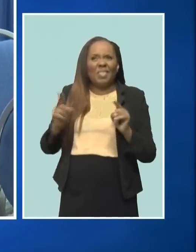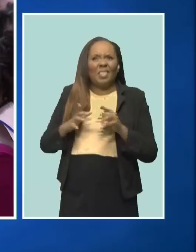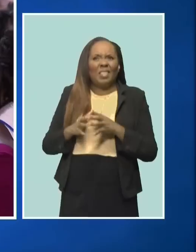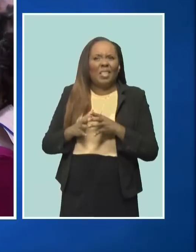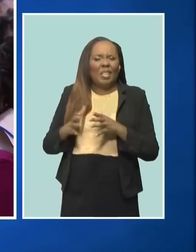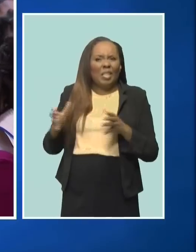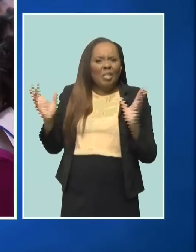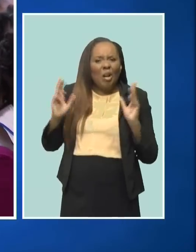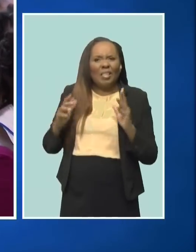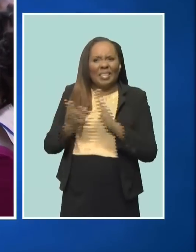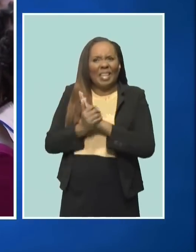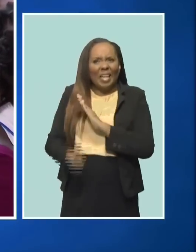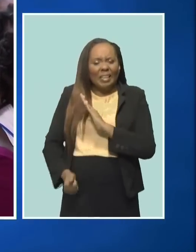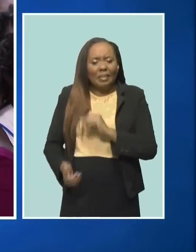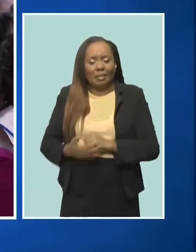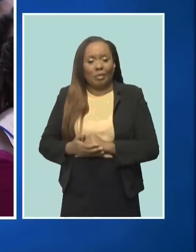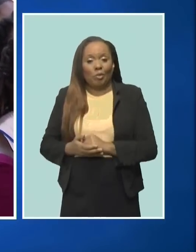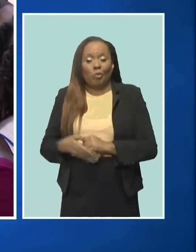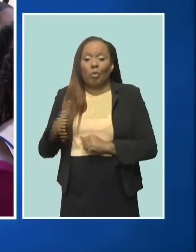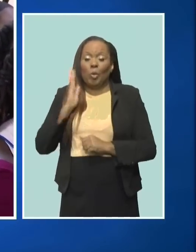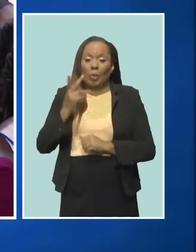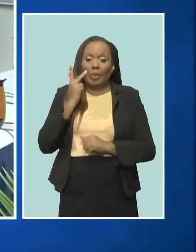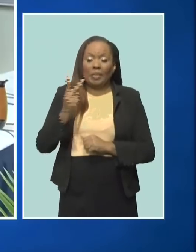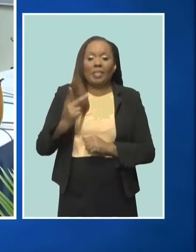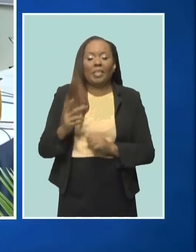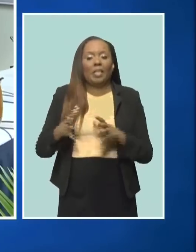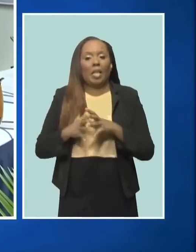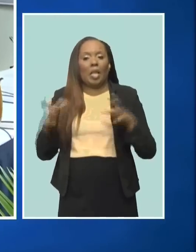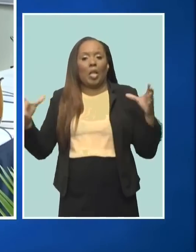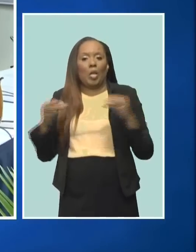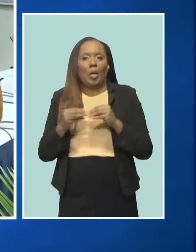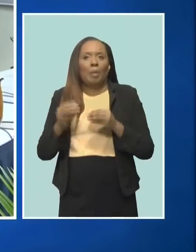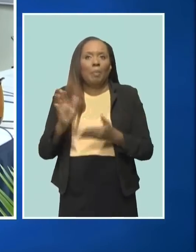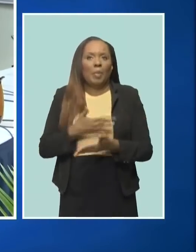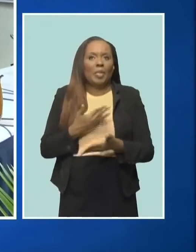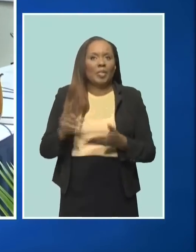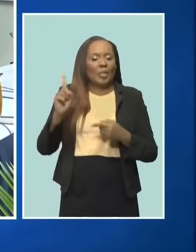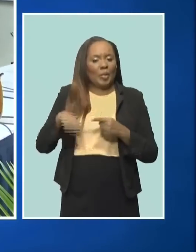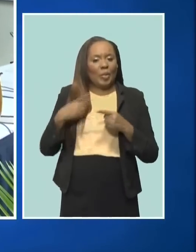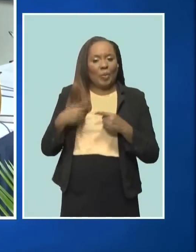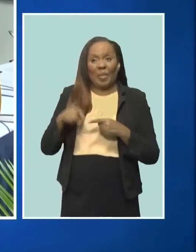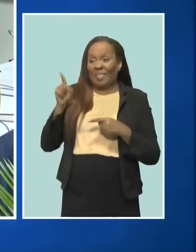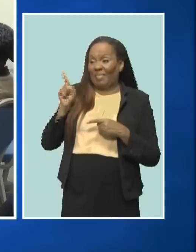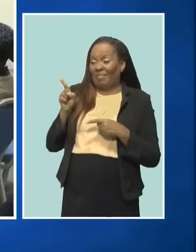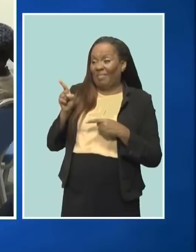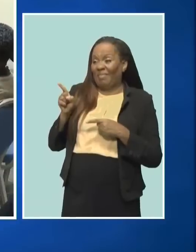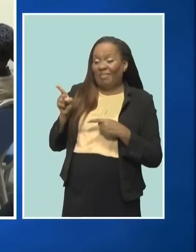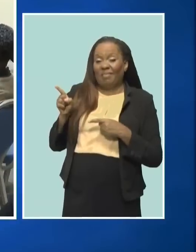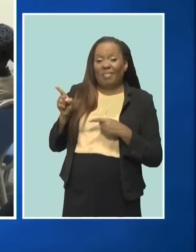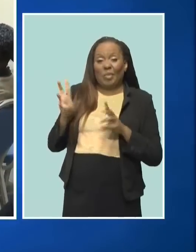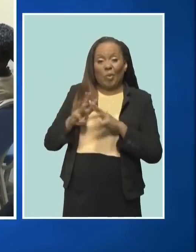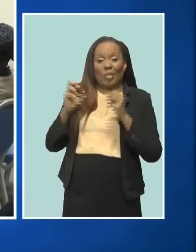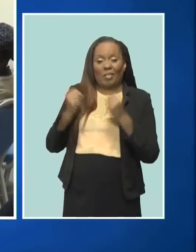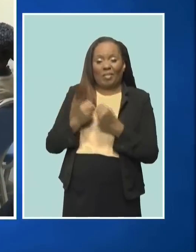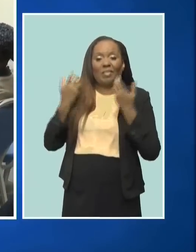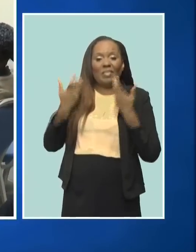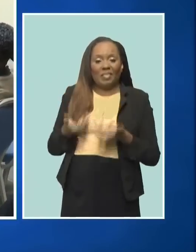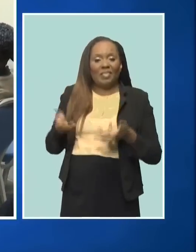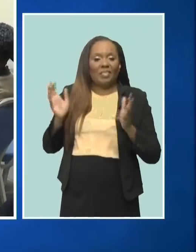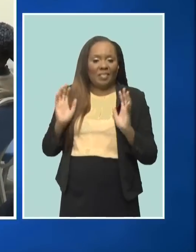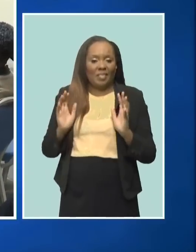Barbados should see a new caliber of songs being produced following the songwriting camp. Rachel